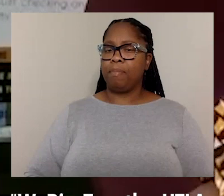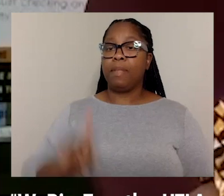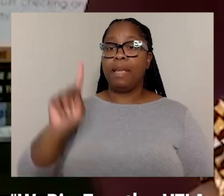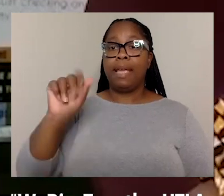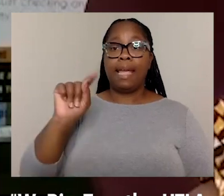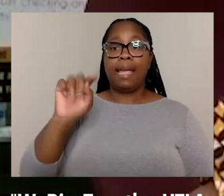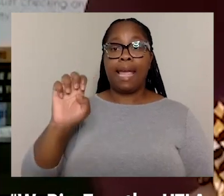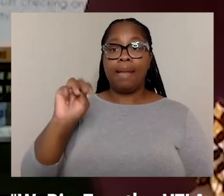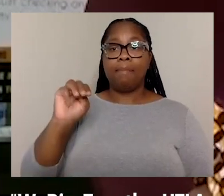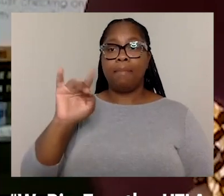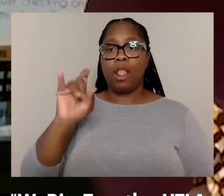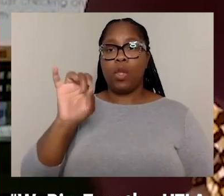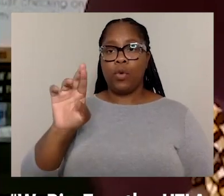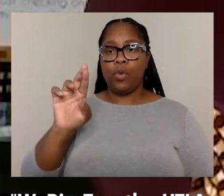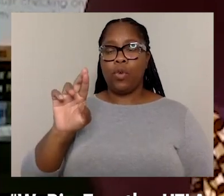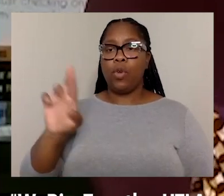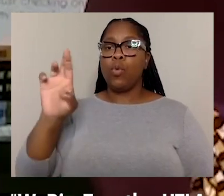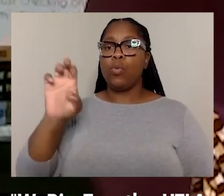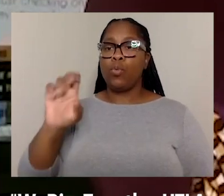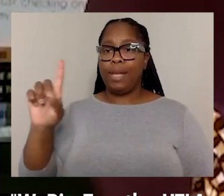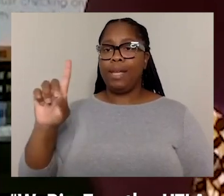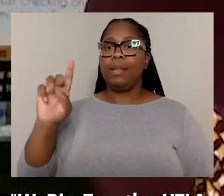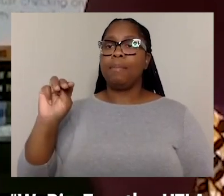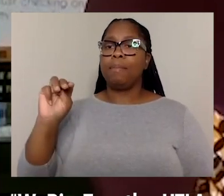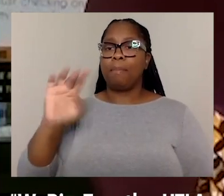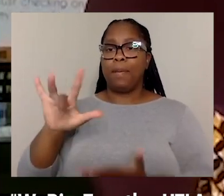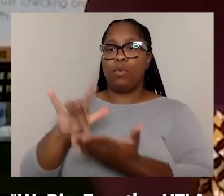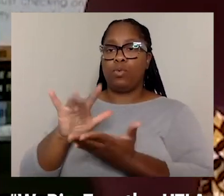Kate Miller, Reed Middle School.